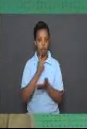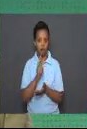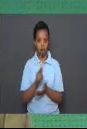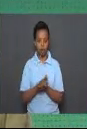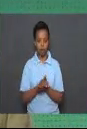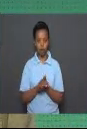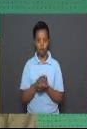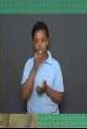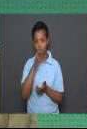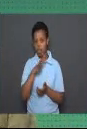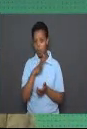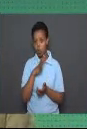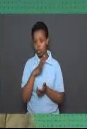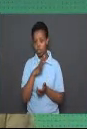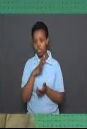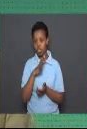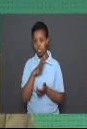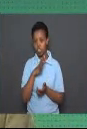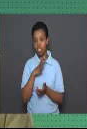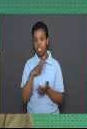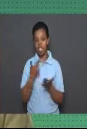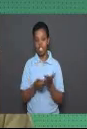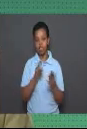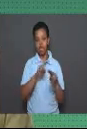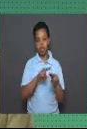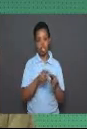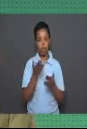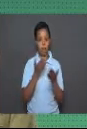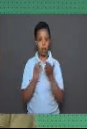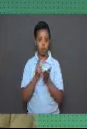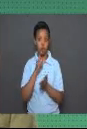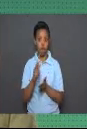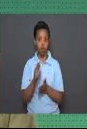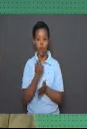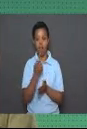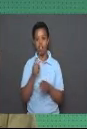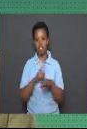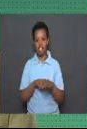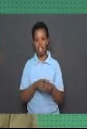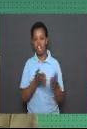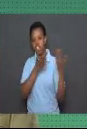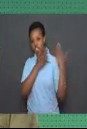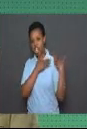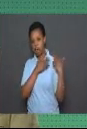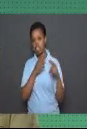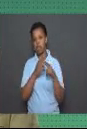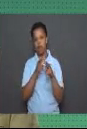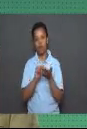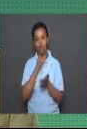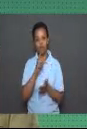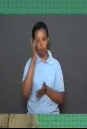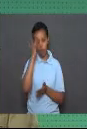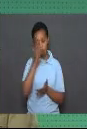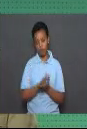People acting as the reservoir of infection are sometimes called the carrier of this